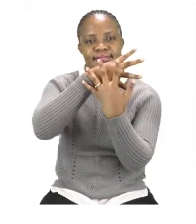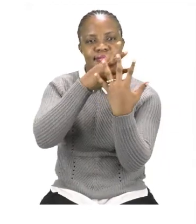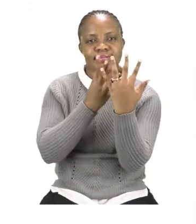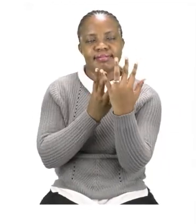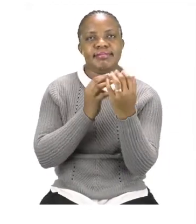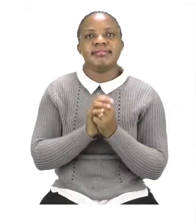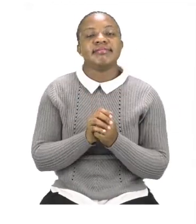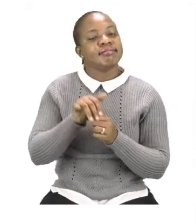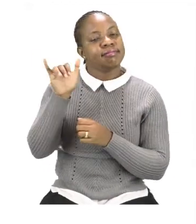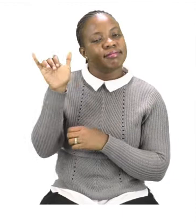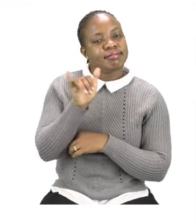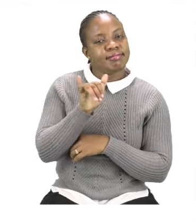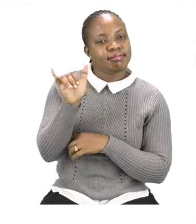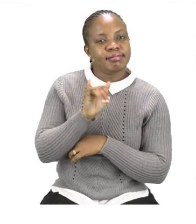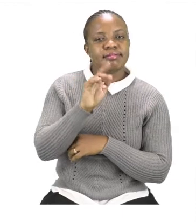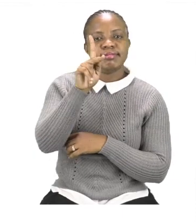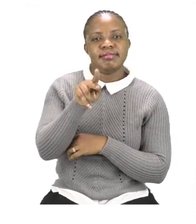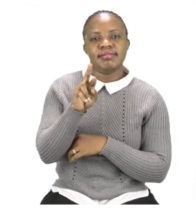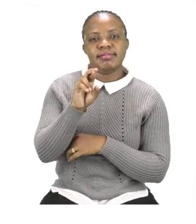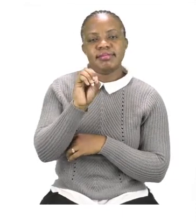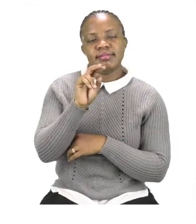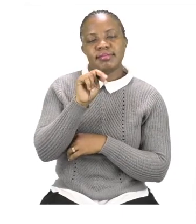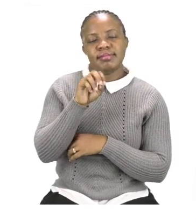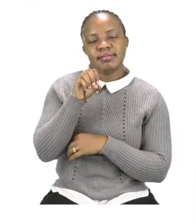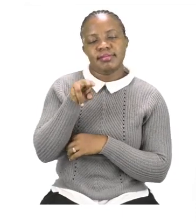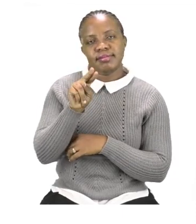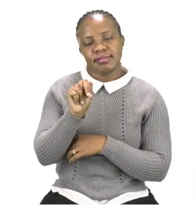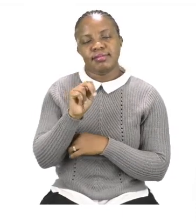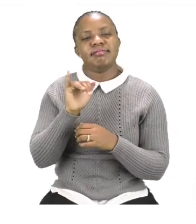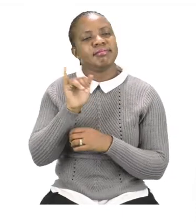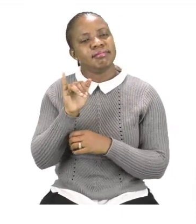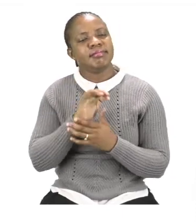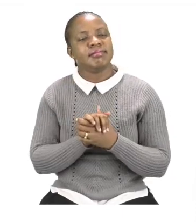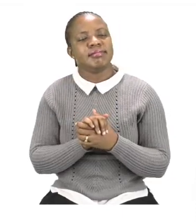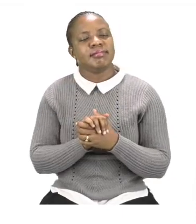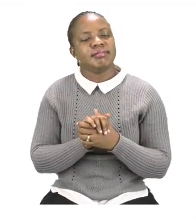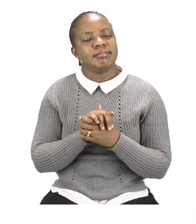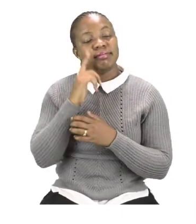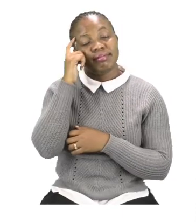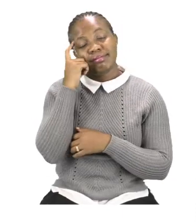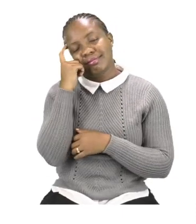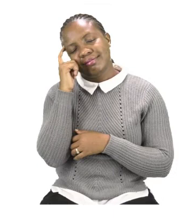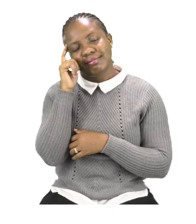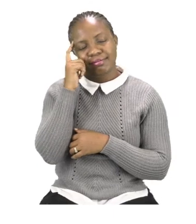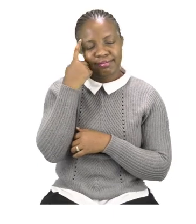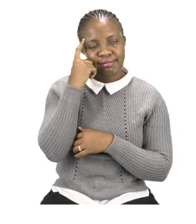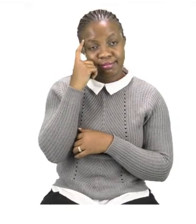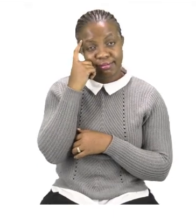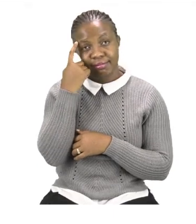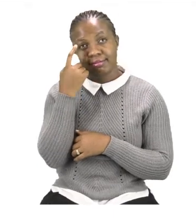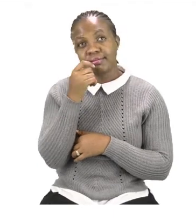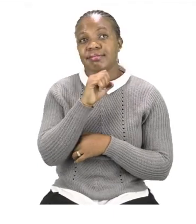Which one is our pronoun, boys and girls? If you guess that our pronoun is the word